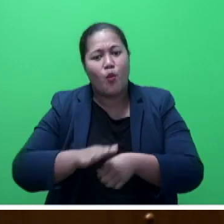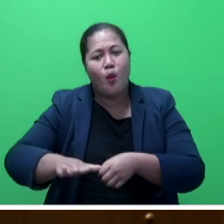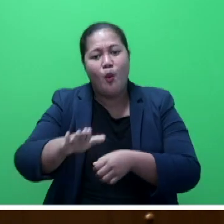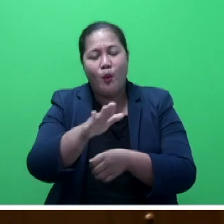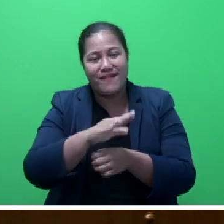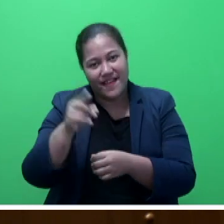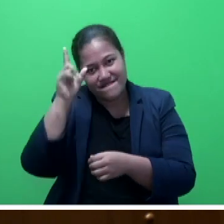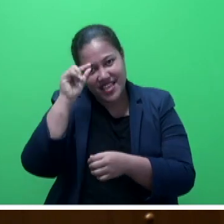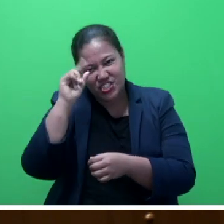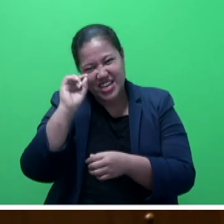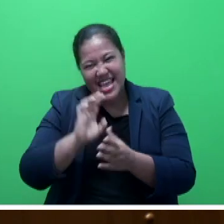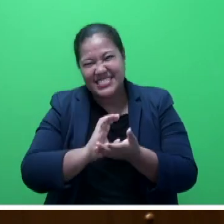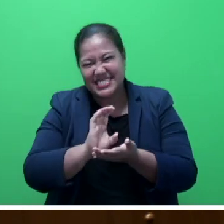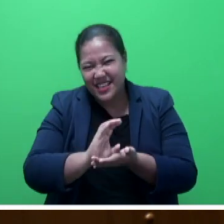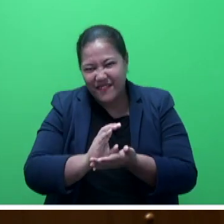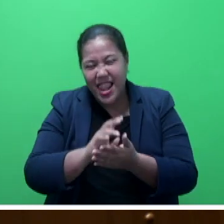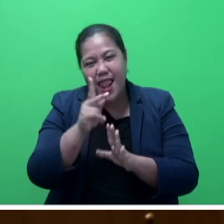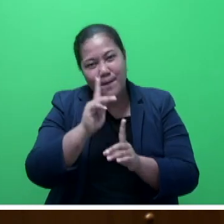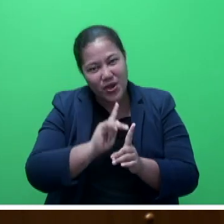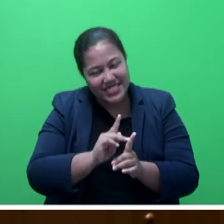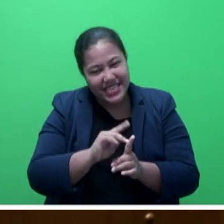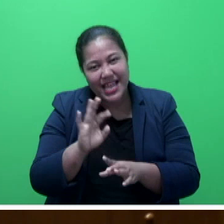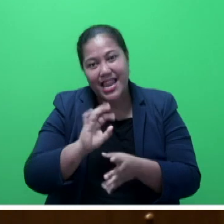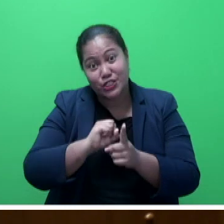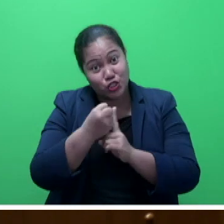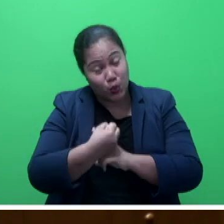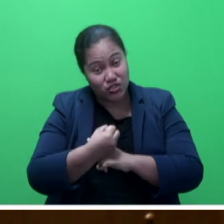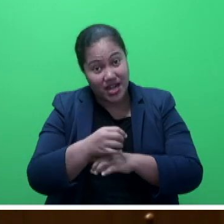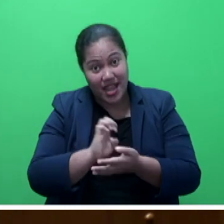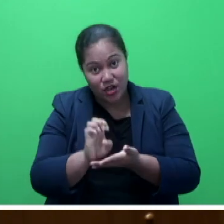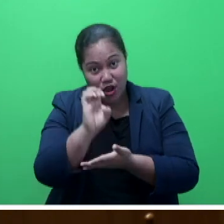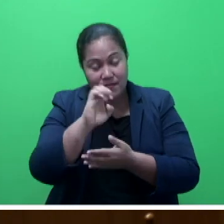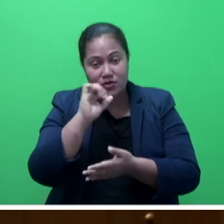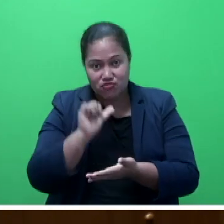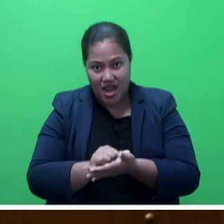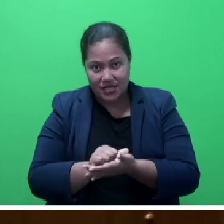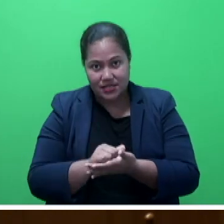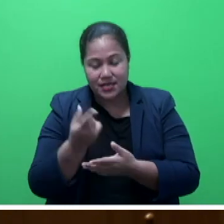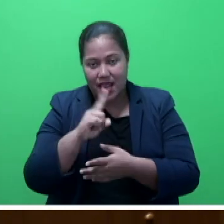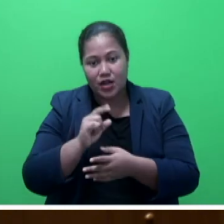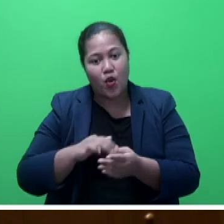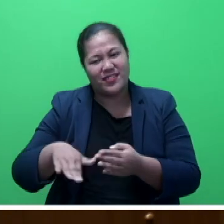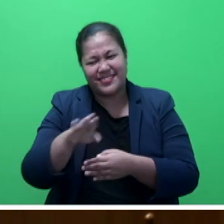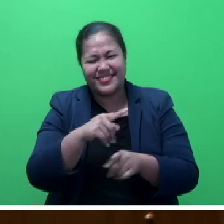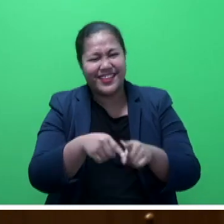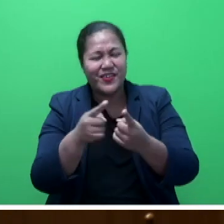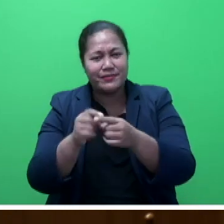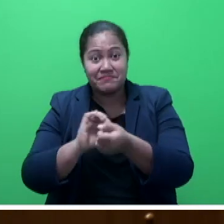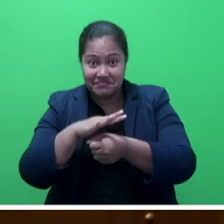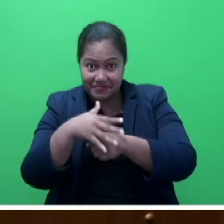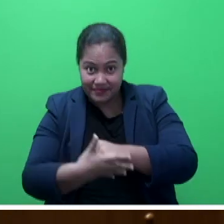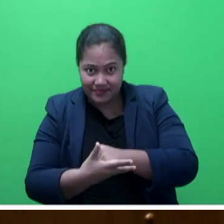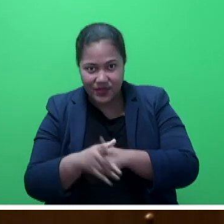civil, political and socio-economic rights. And even in the midst of this pandemic, we will not